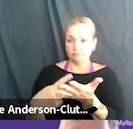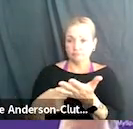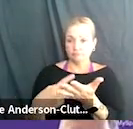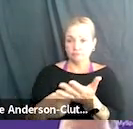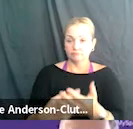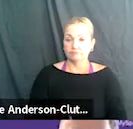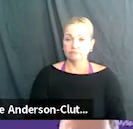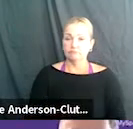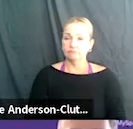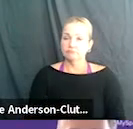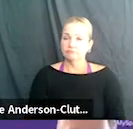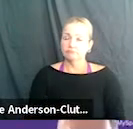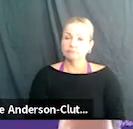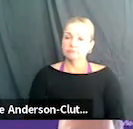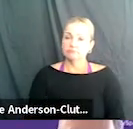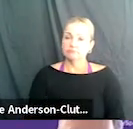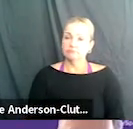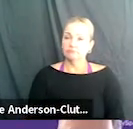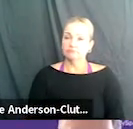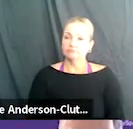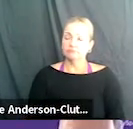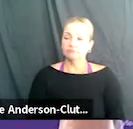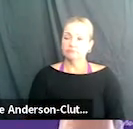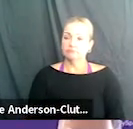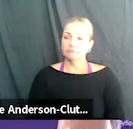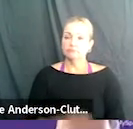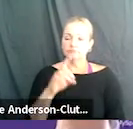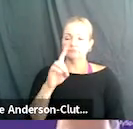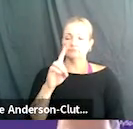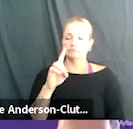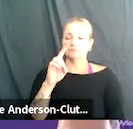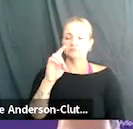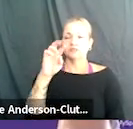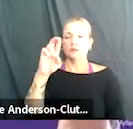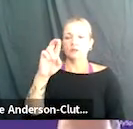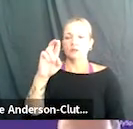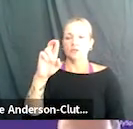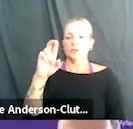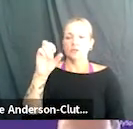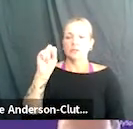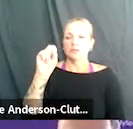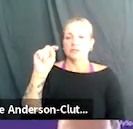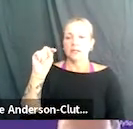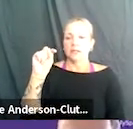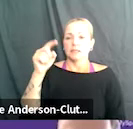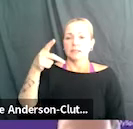comments about that. I will look at the chat here. Dr. St. Pierre, lovely for you to join us.